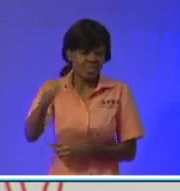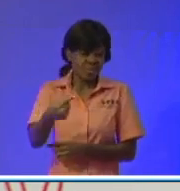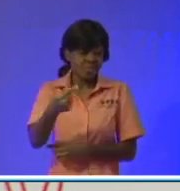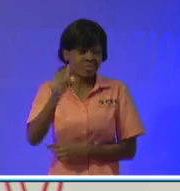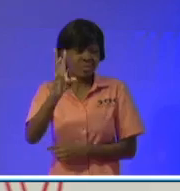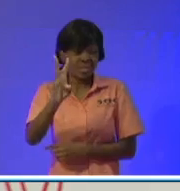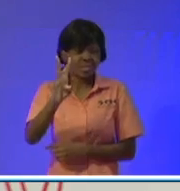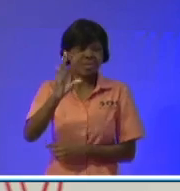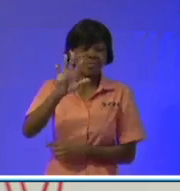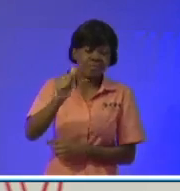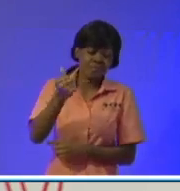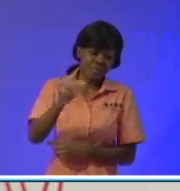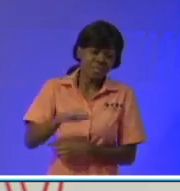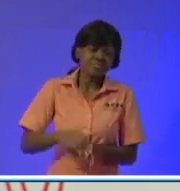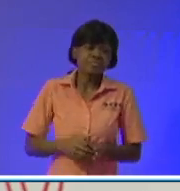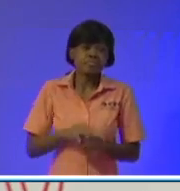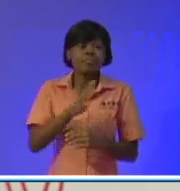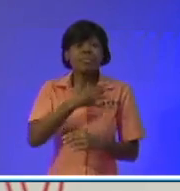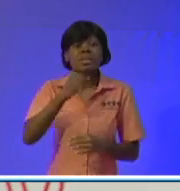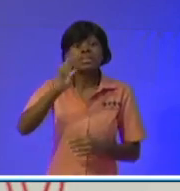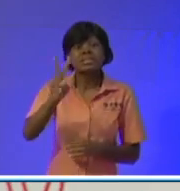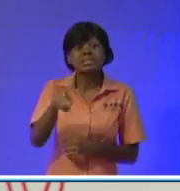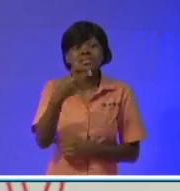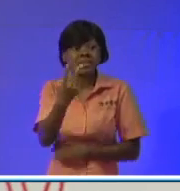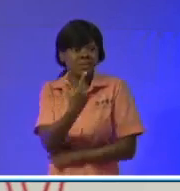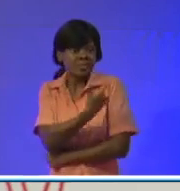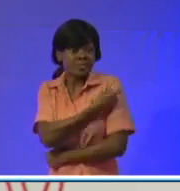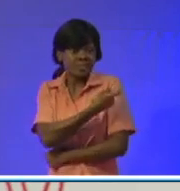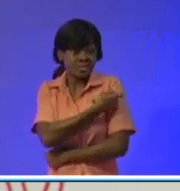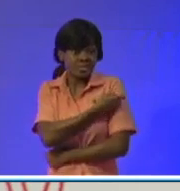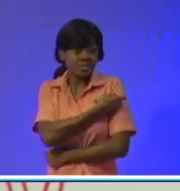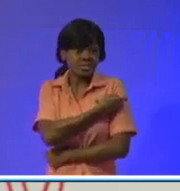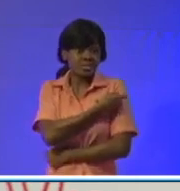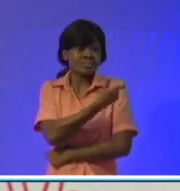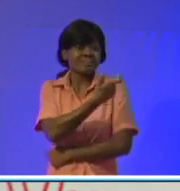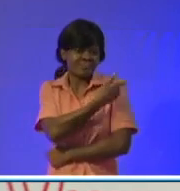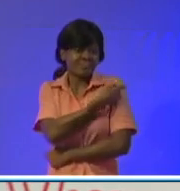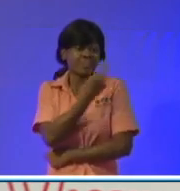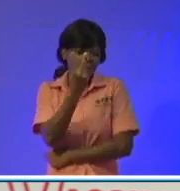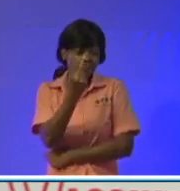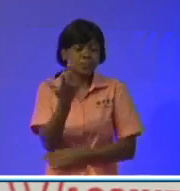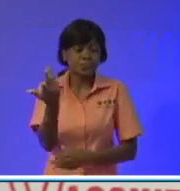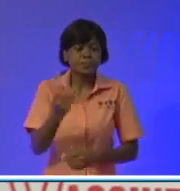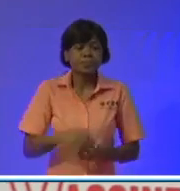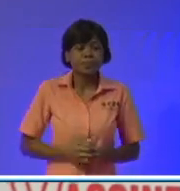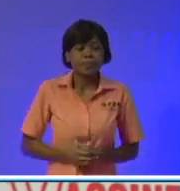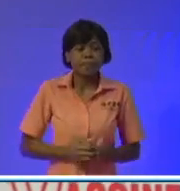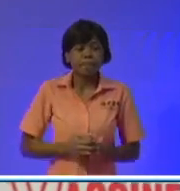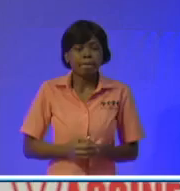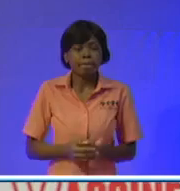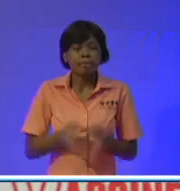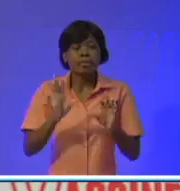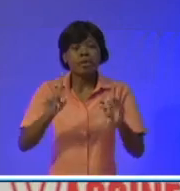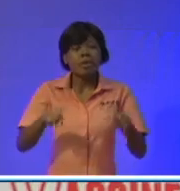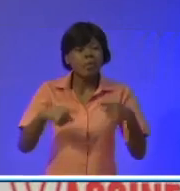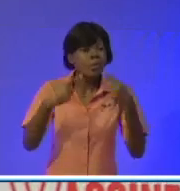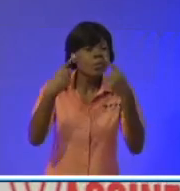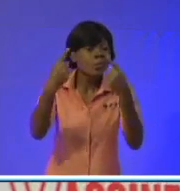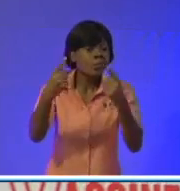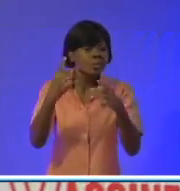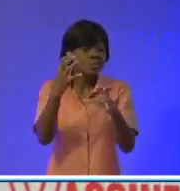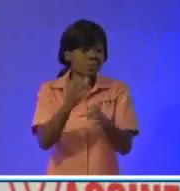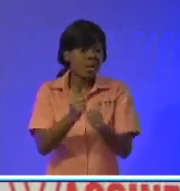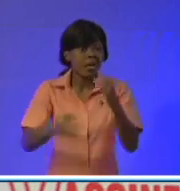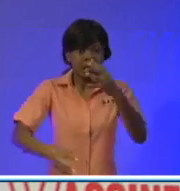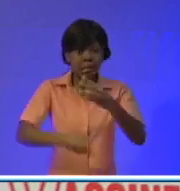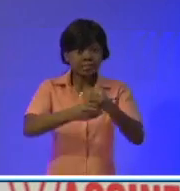648,651 have received their second shots. Those who have accessed their additional primary doses,